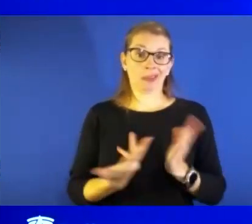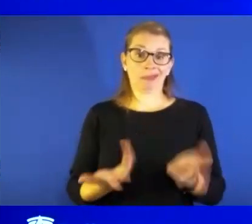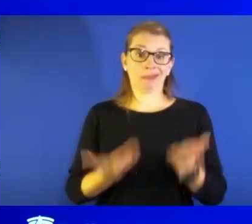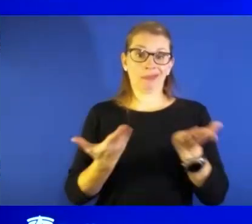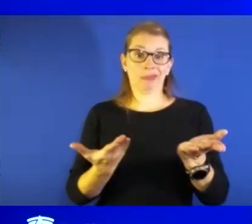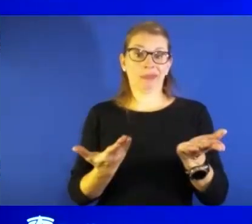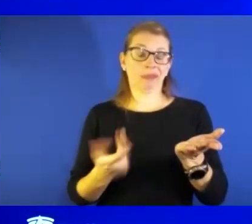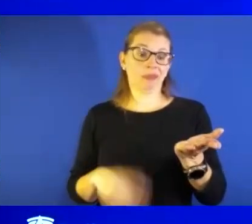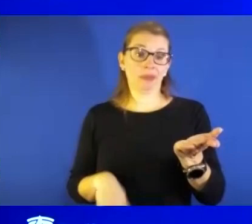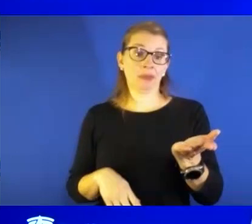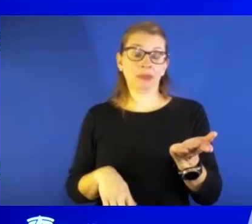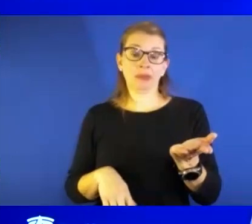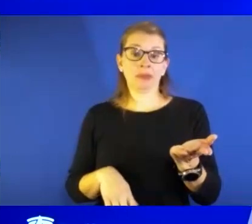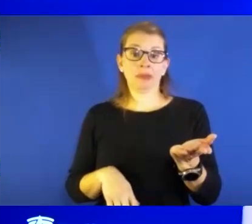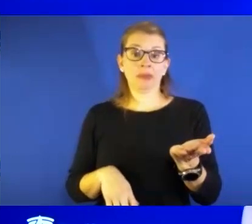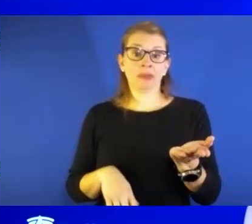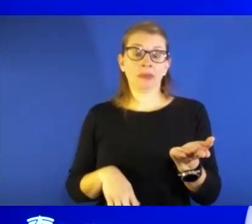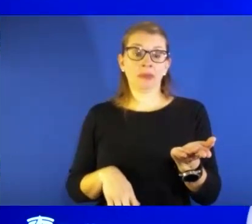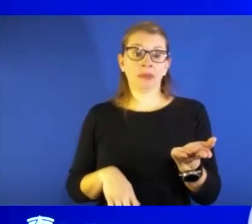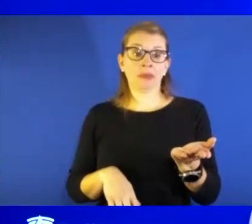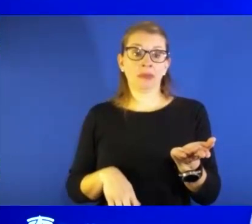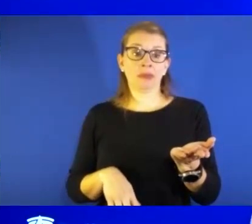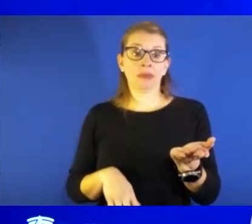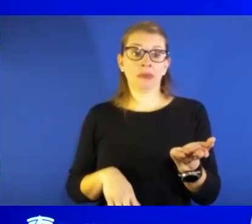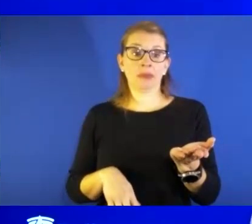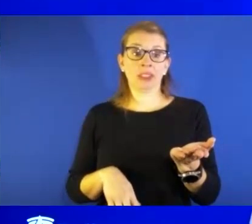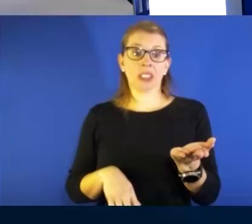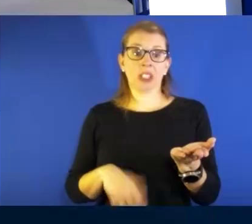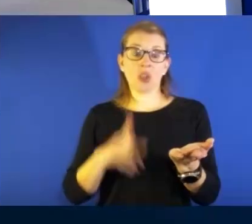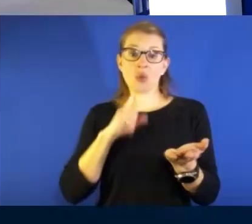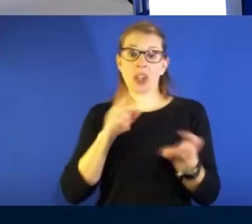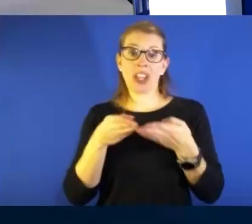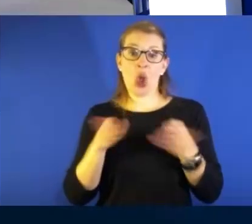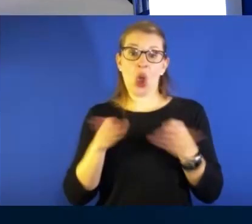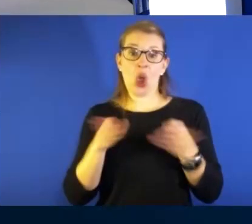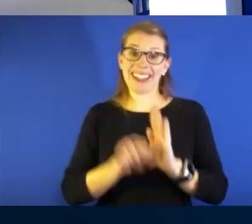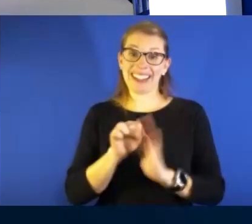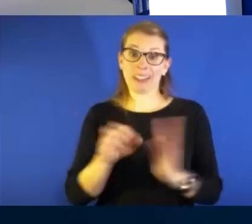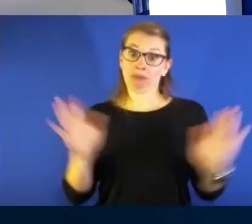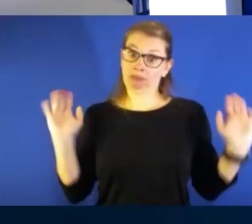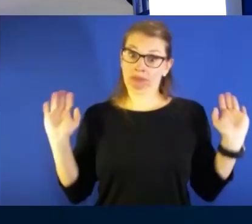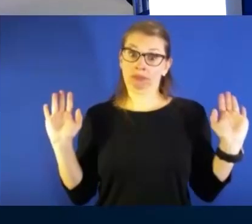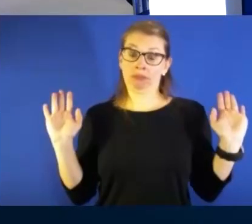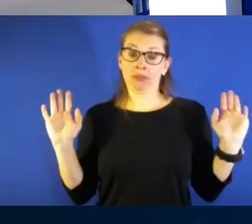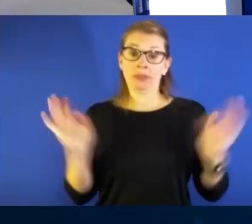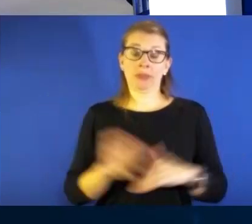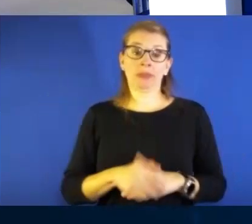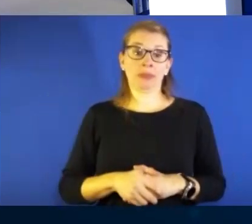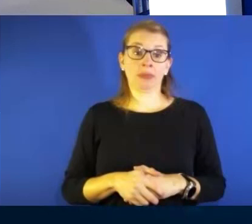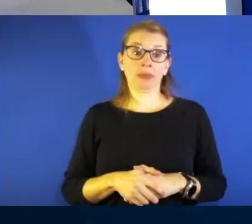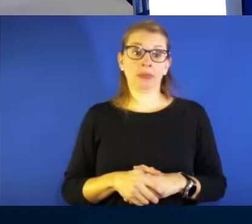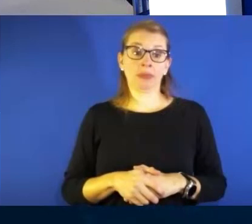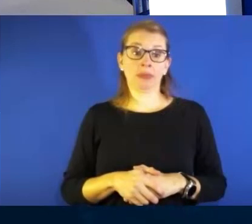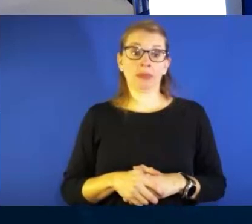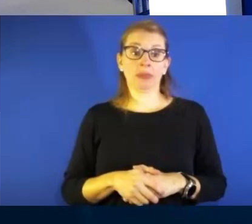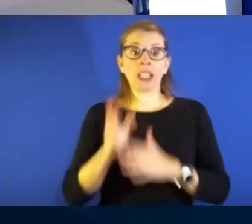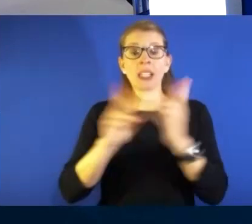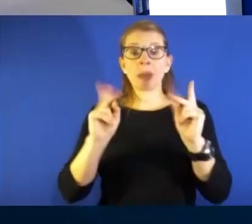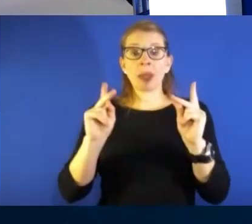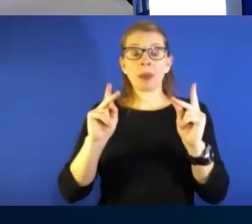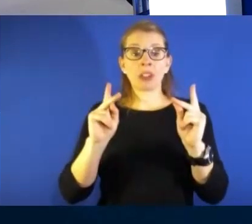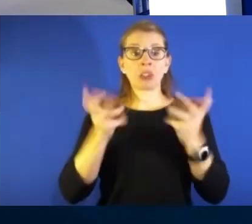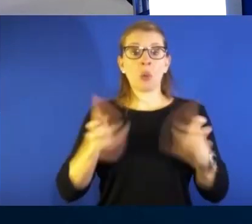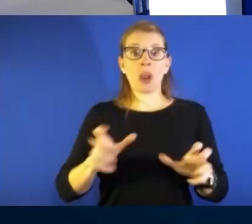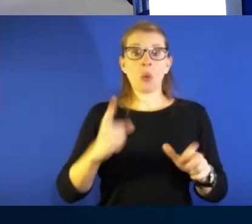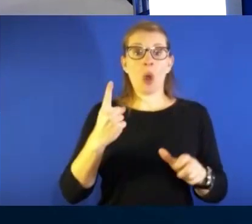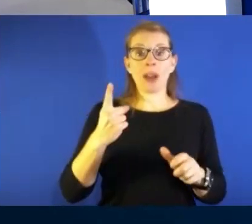it really kind of is open season at this point. So, okay, to tell you the well, I truth. just think it's interesting. Some people don't want to get one, and then you got people doubling up because they